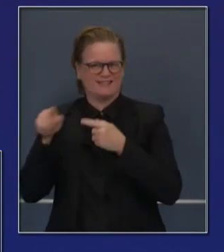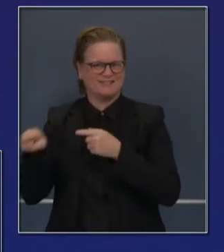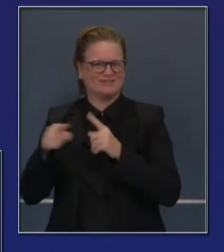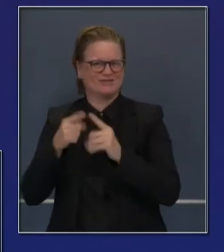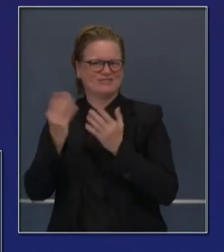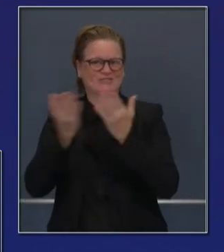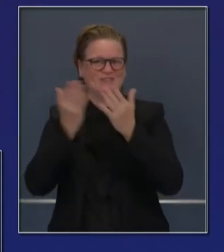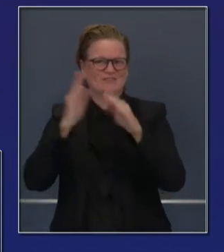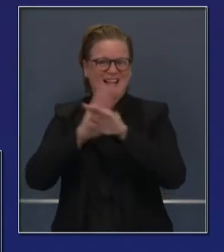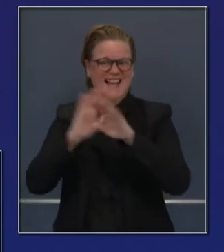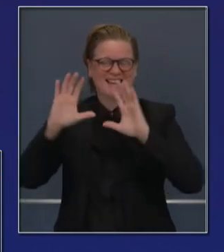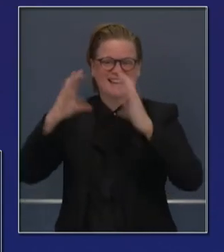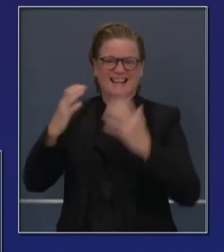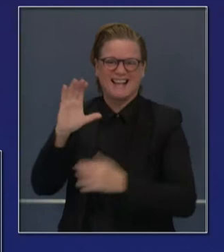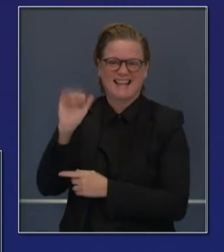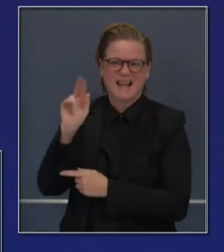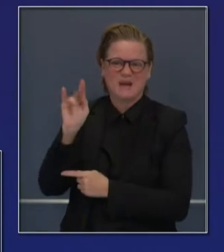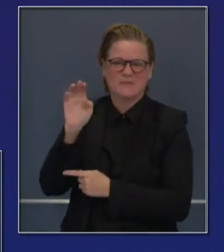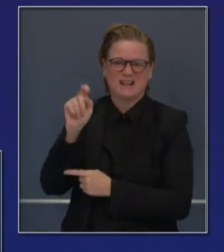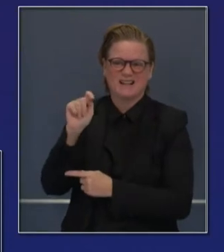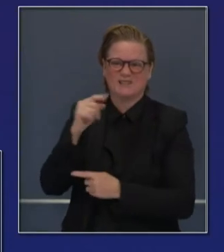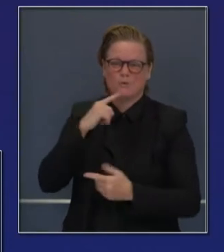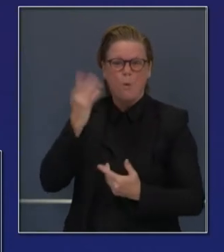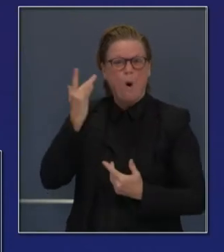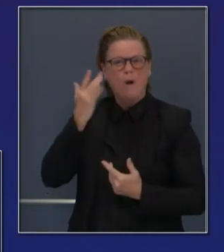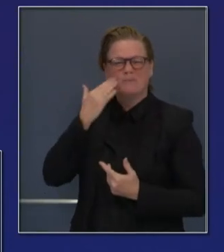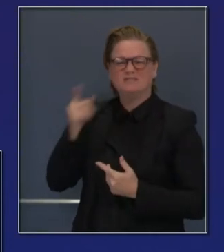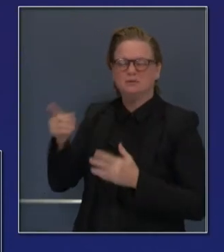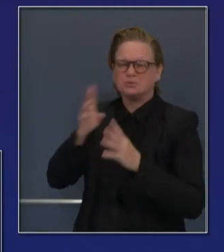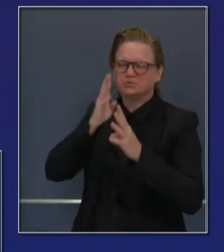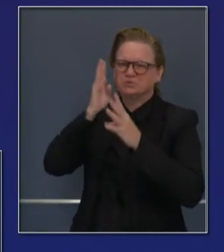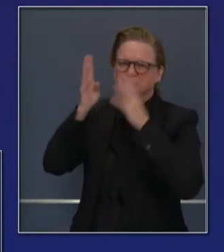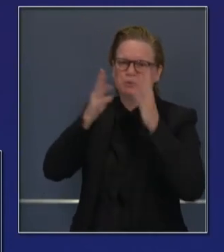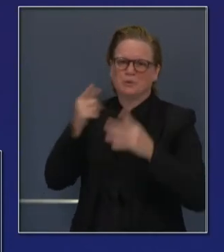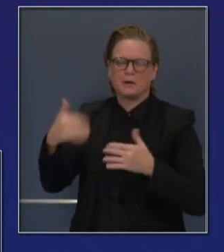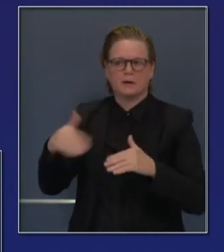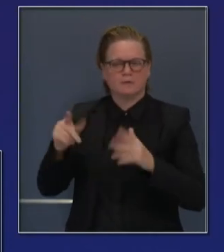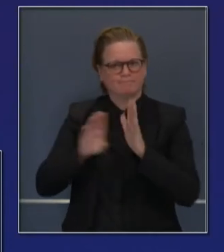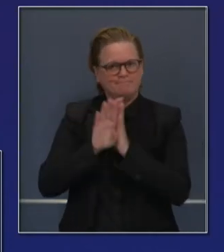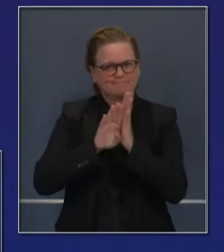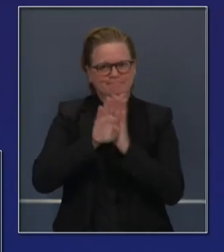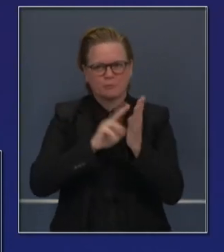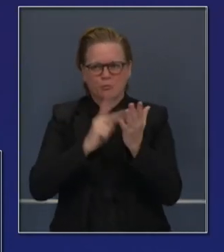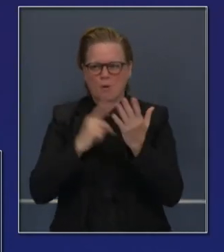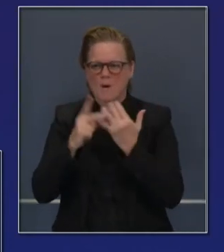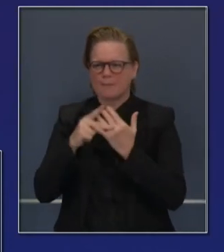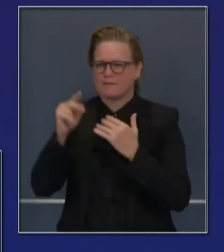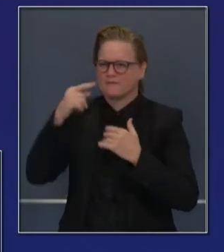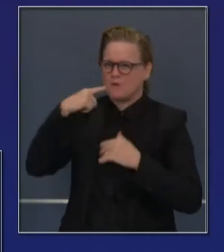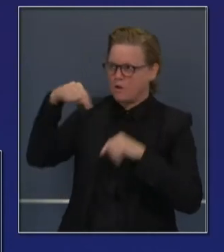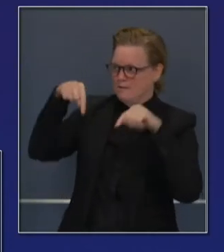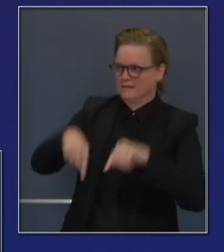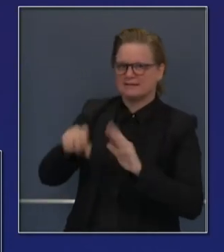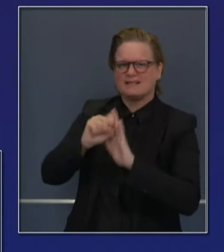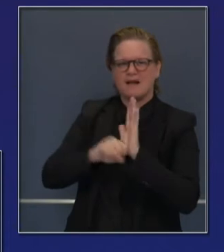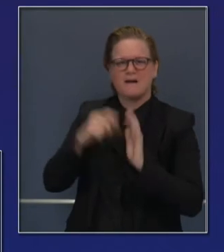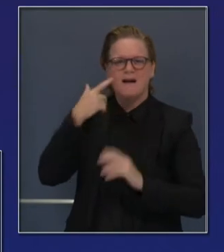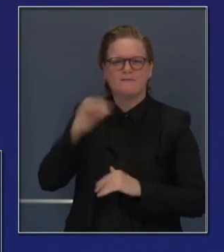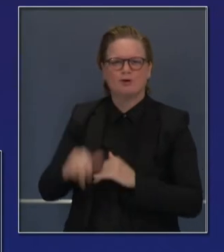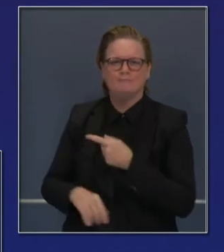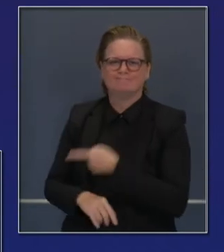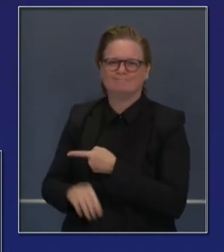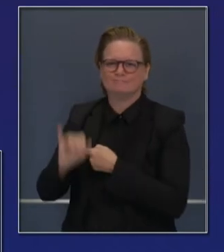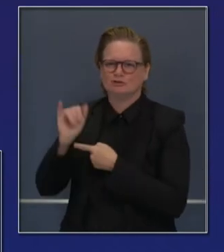relief for businesses with this program. This program immediately has generated a lot of support. The idea is to